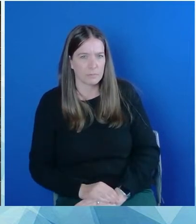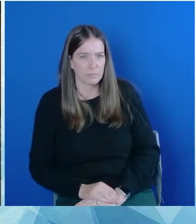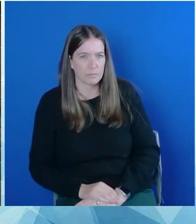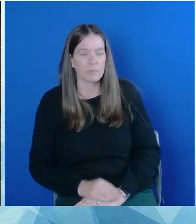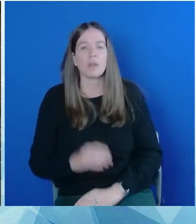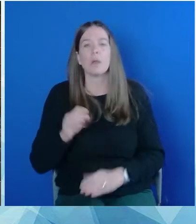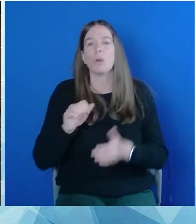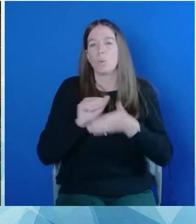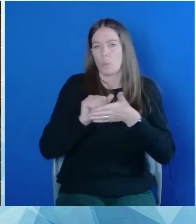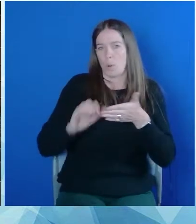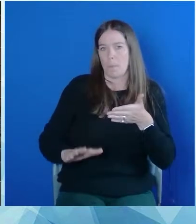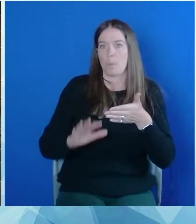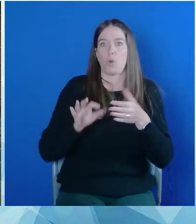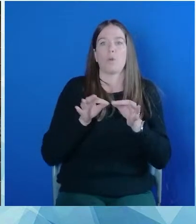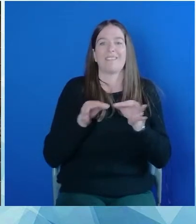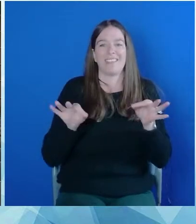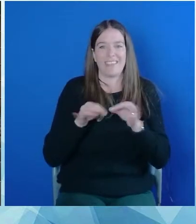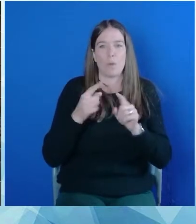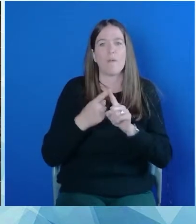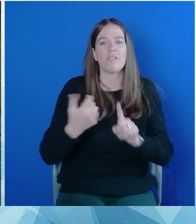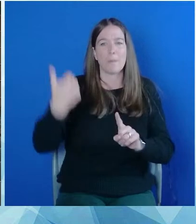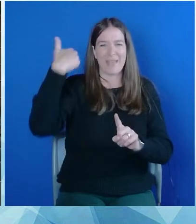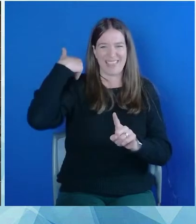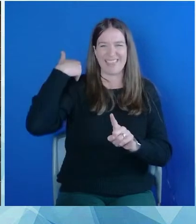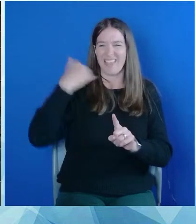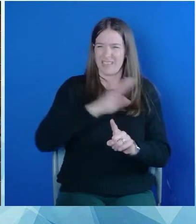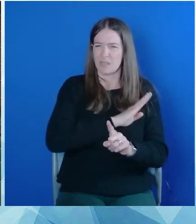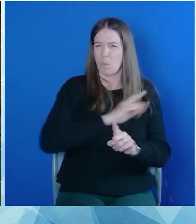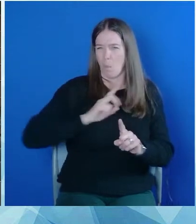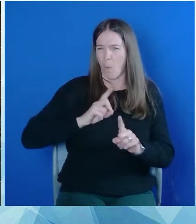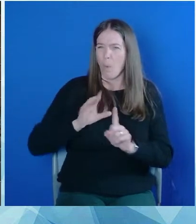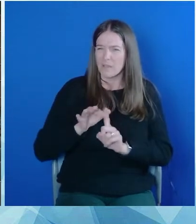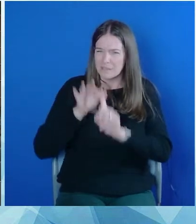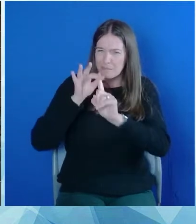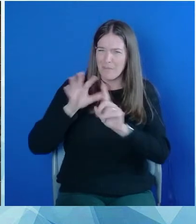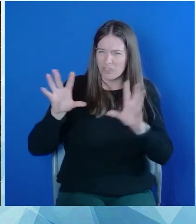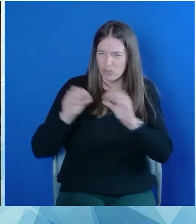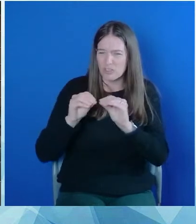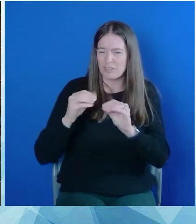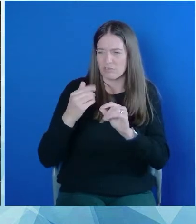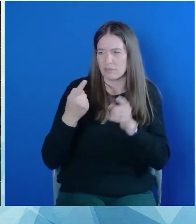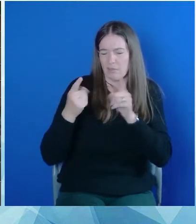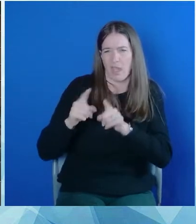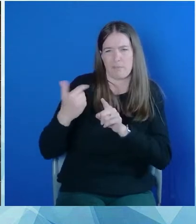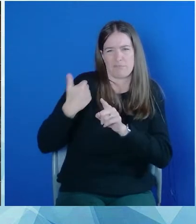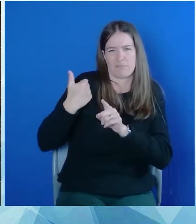Remove the language from the last board special session that was held last May.